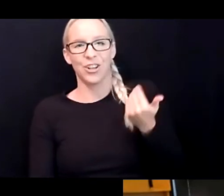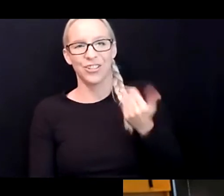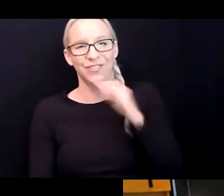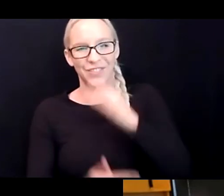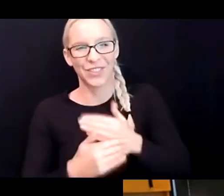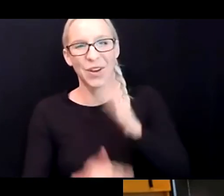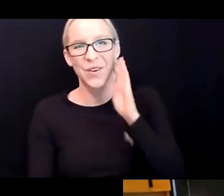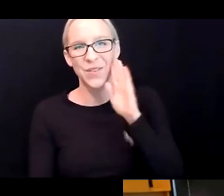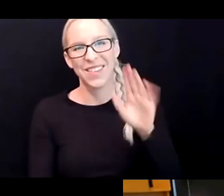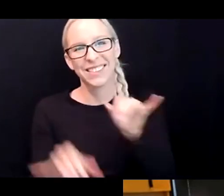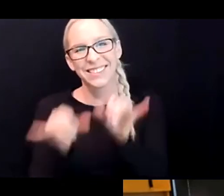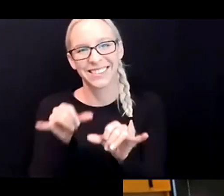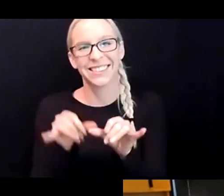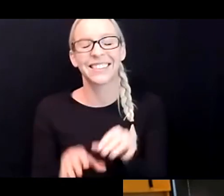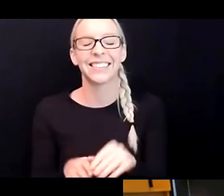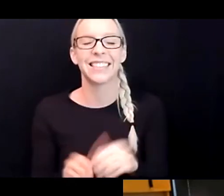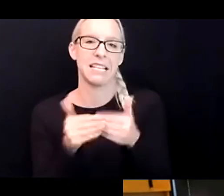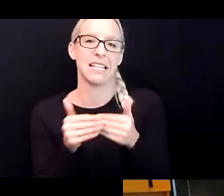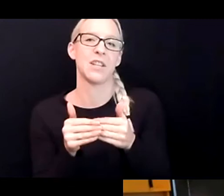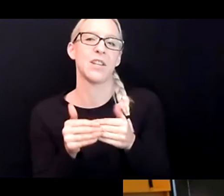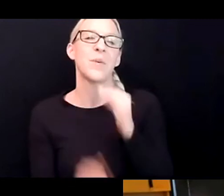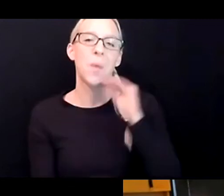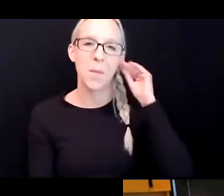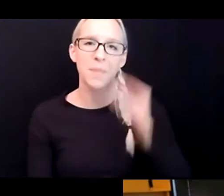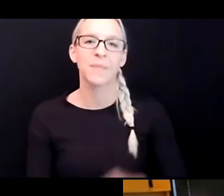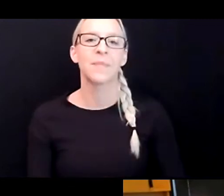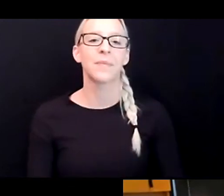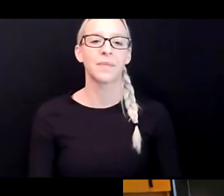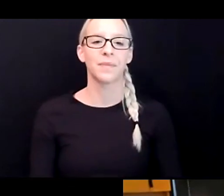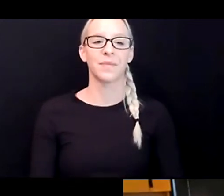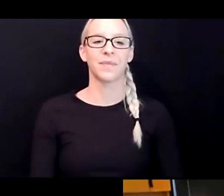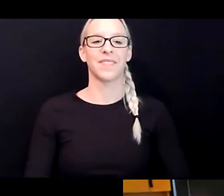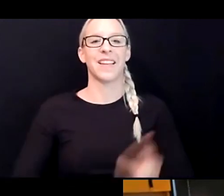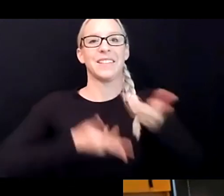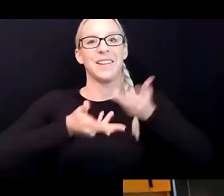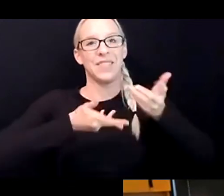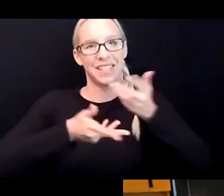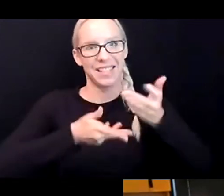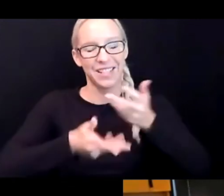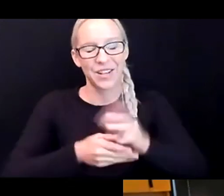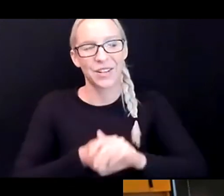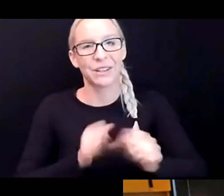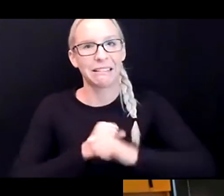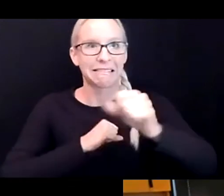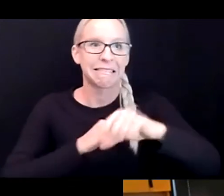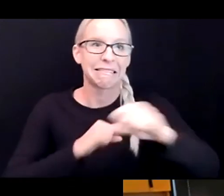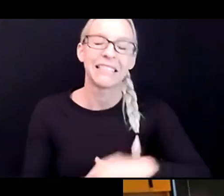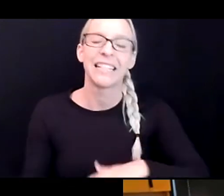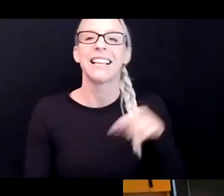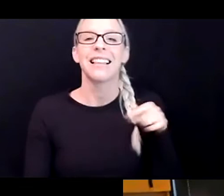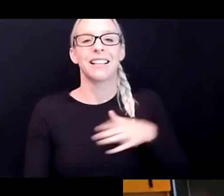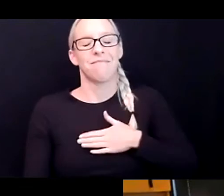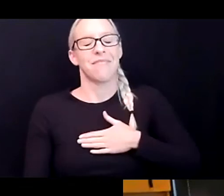ABLE account. Had some long conversations about how long we're all going to work, having the benefit of this amazing little girl change our lives at the